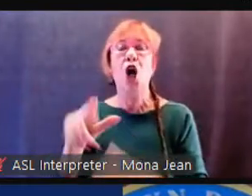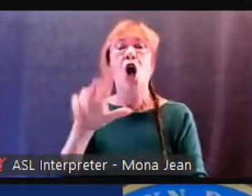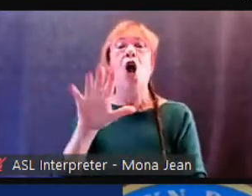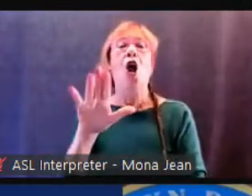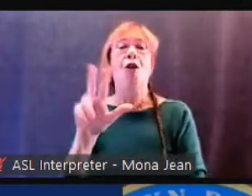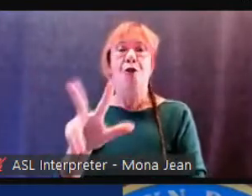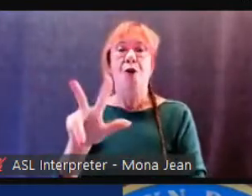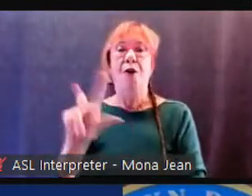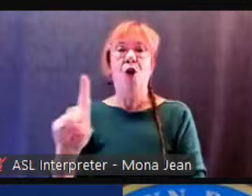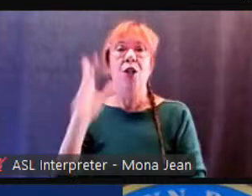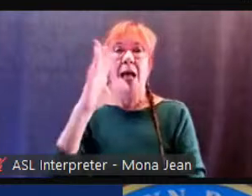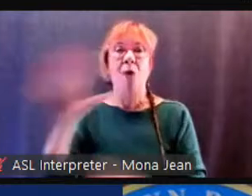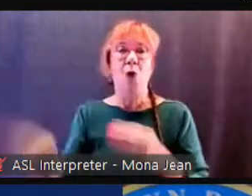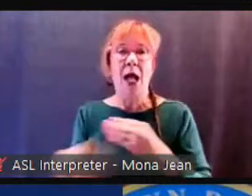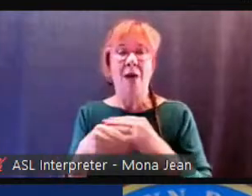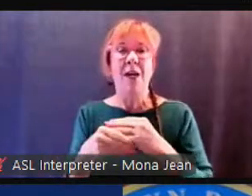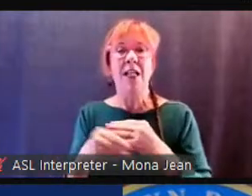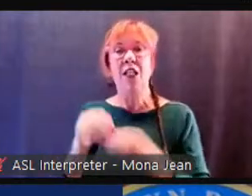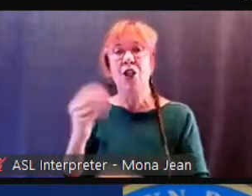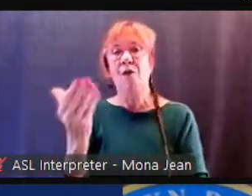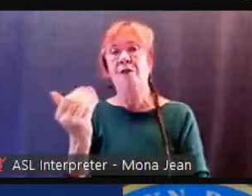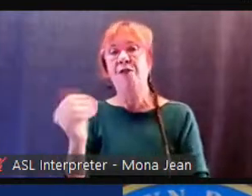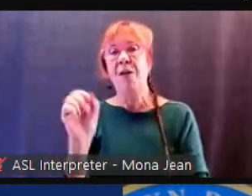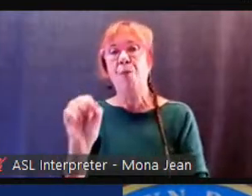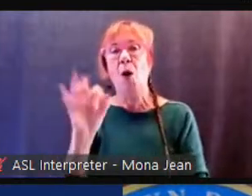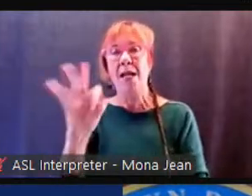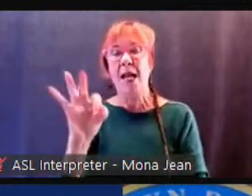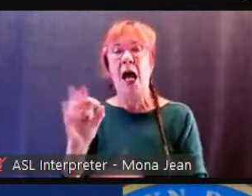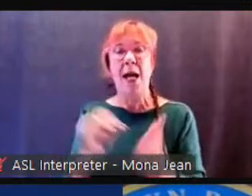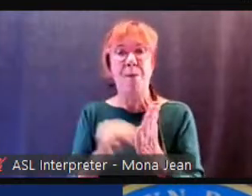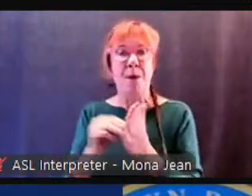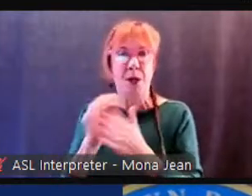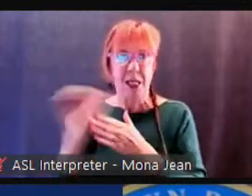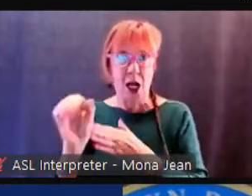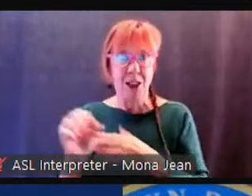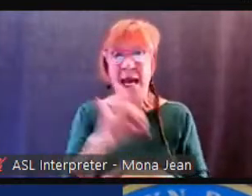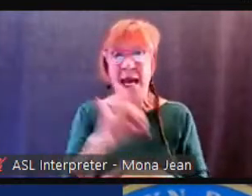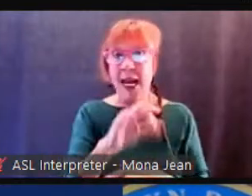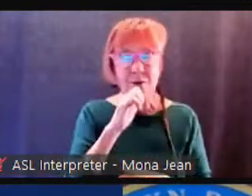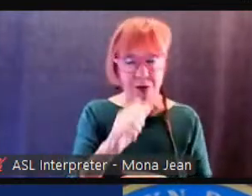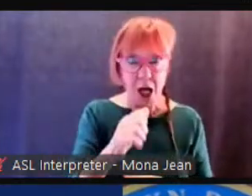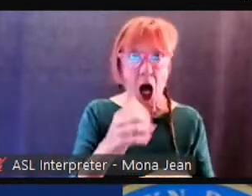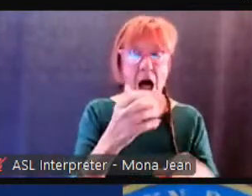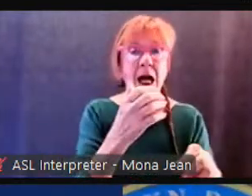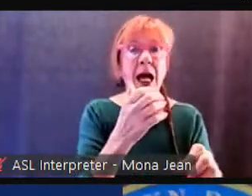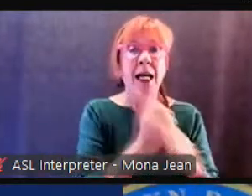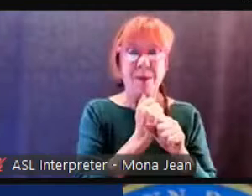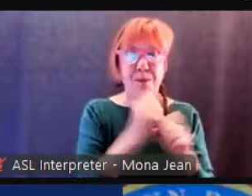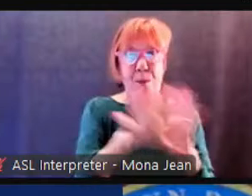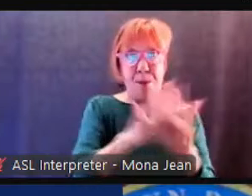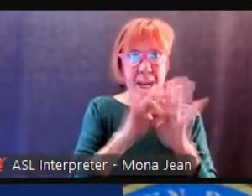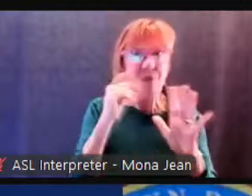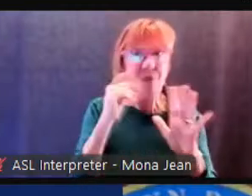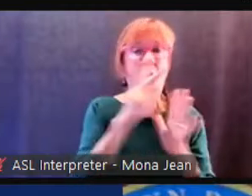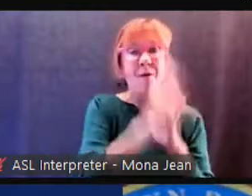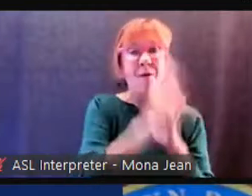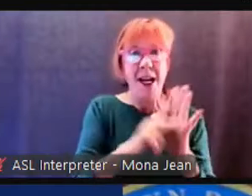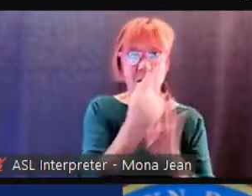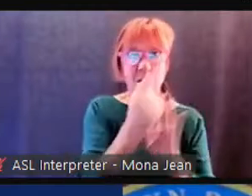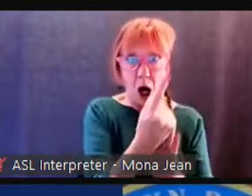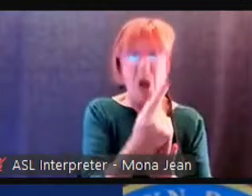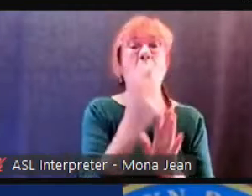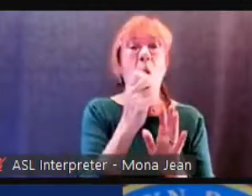million. Any applicant not selected for phase 1 will automatically be considered for phase